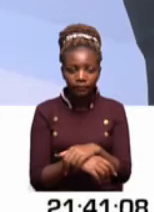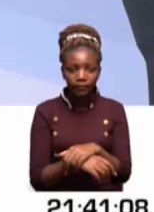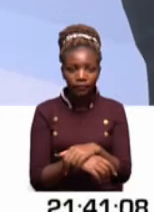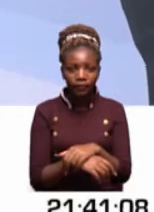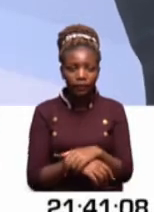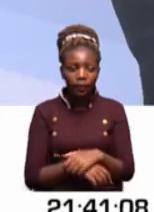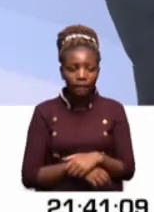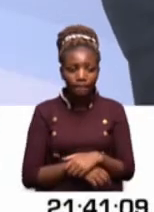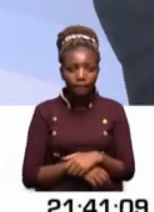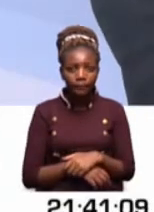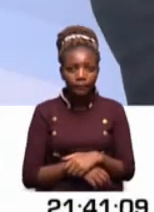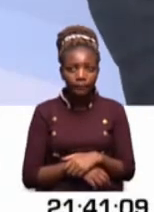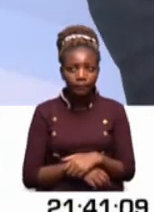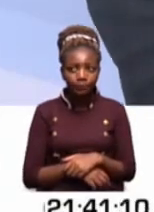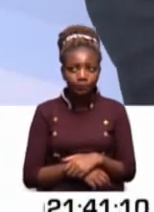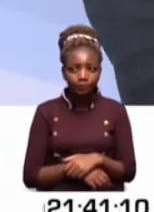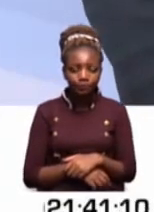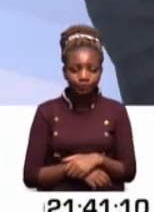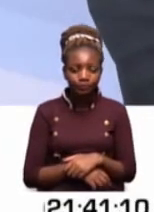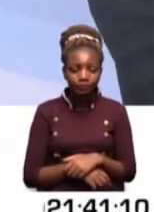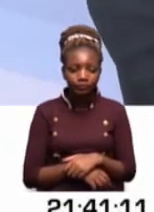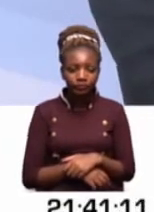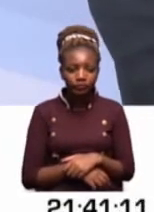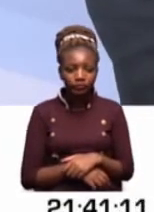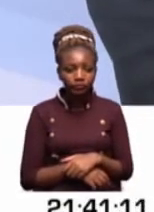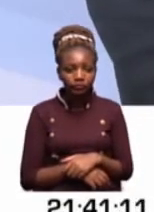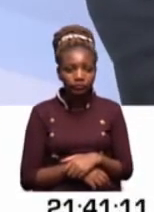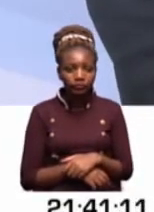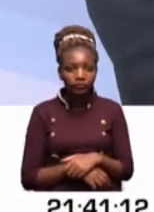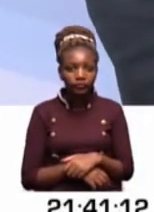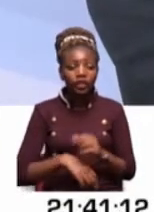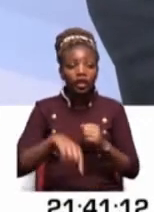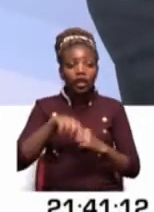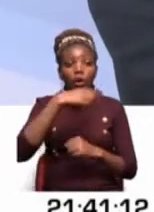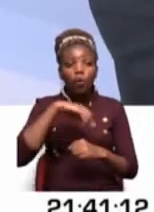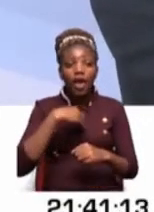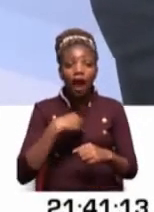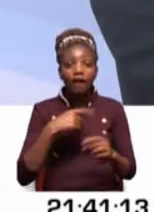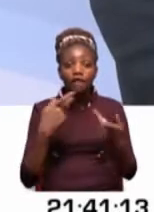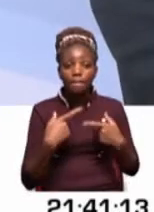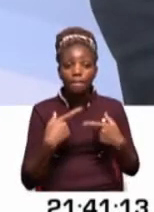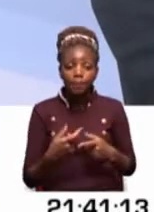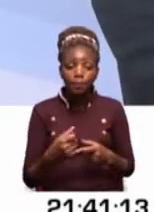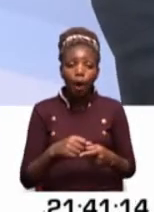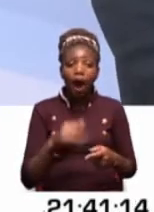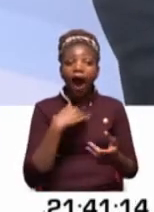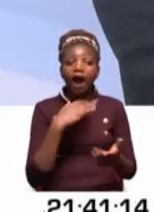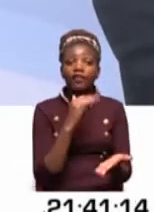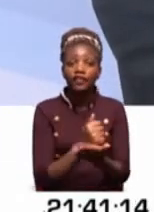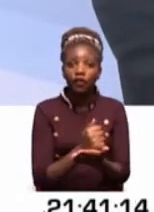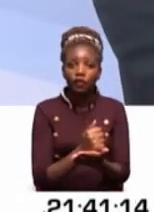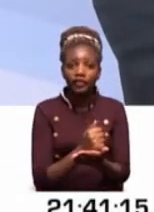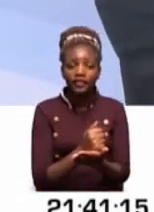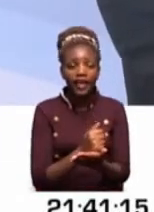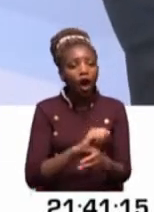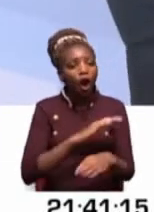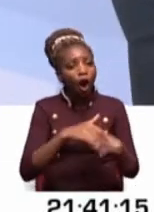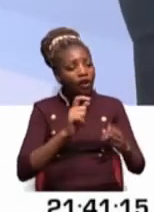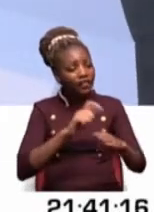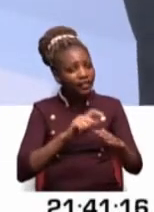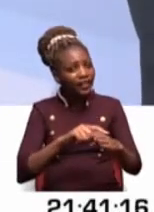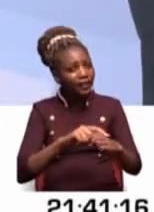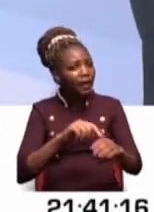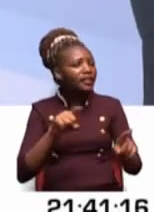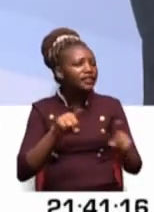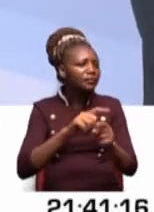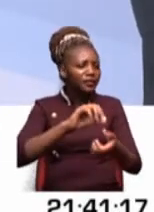whatso, are changing, coming one after another to occupy these offices, and the same problems persist, where then is the genesis